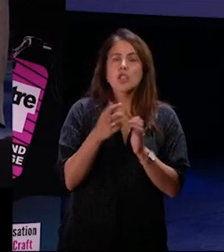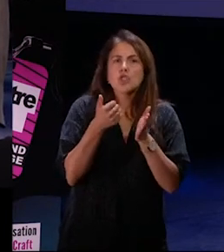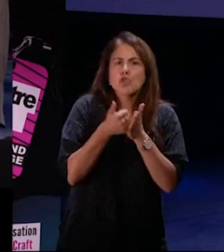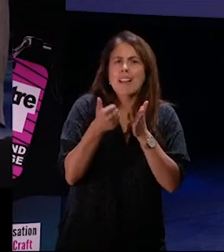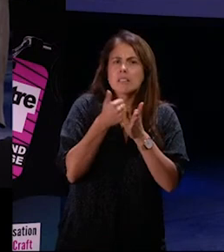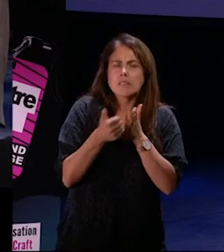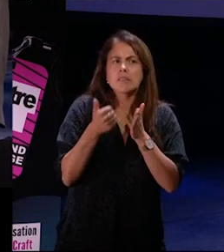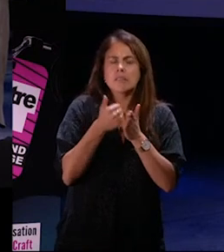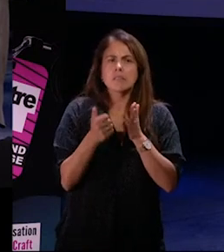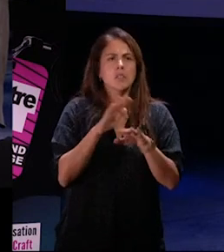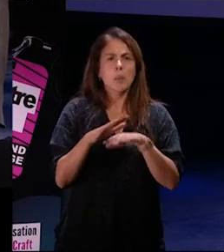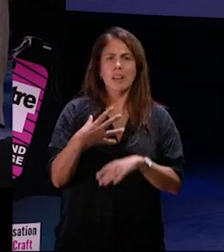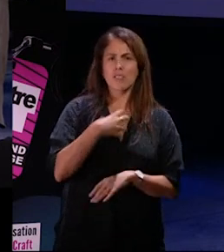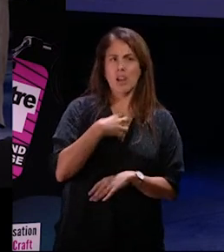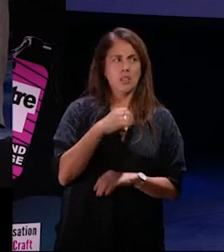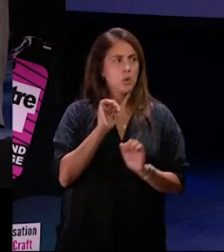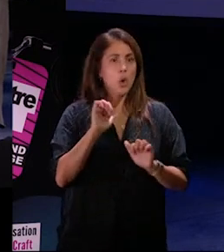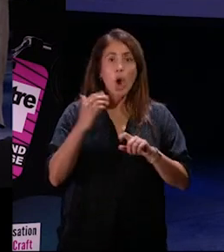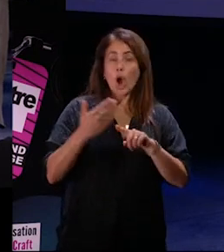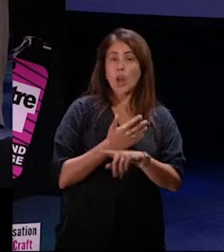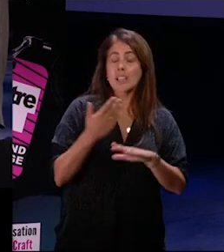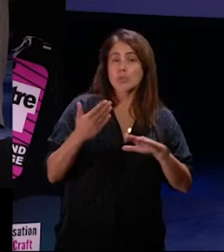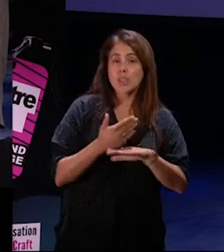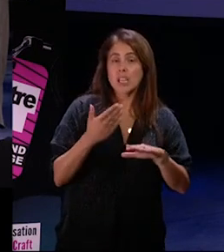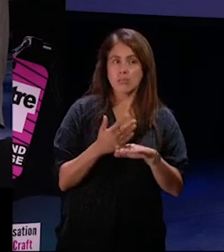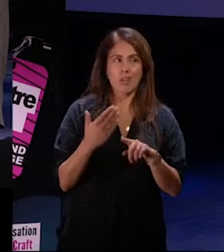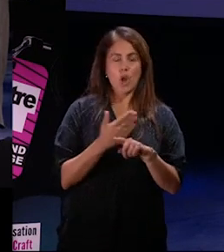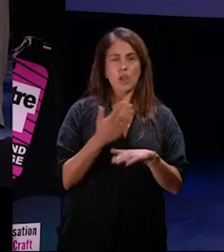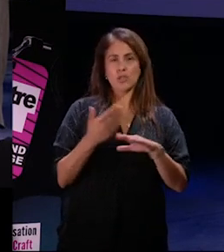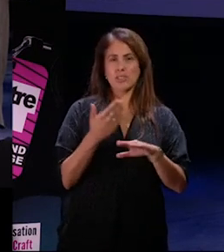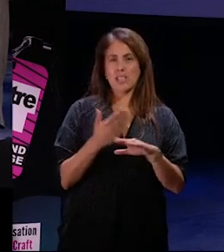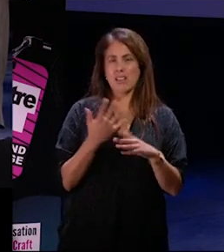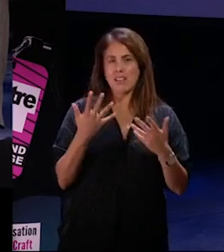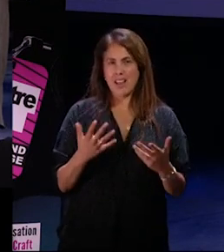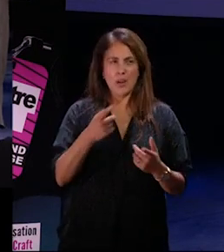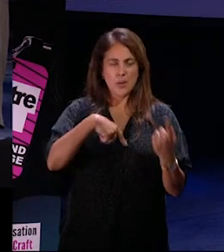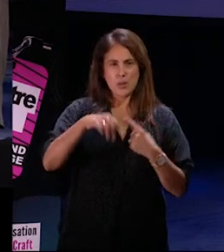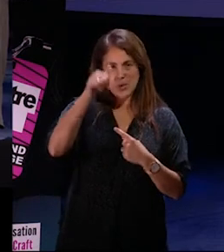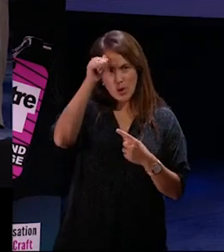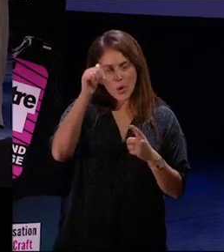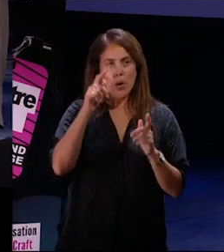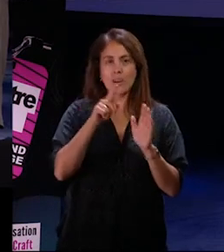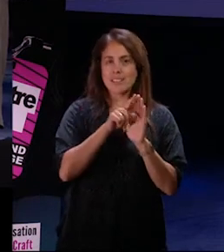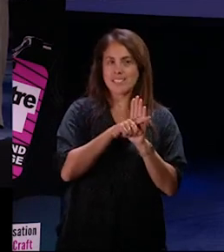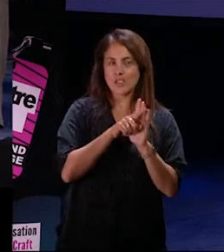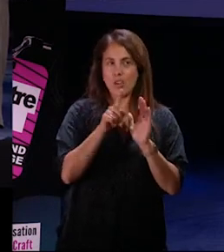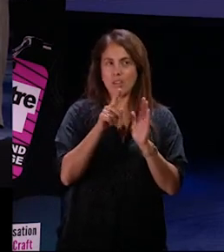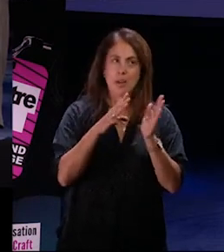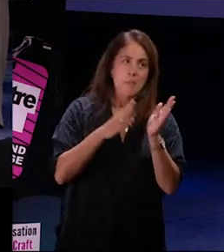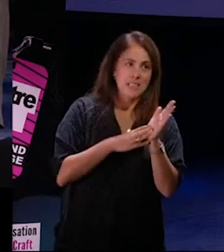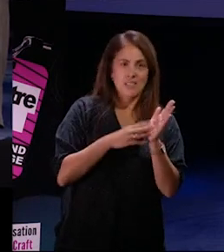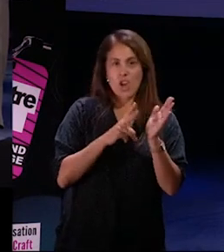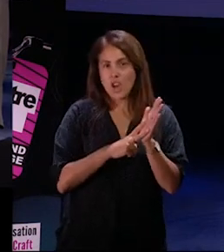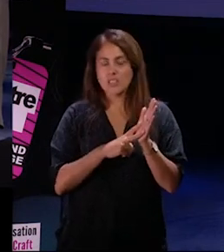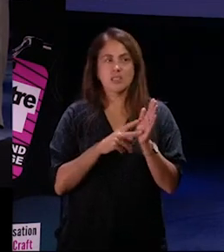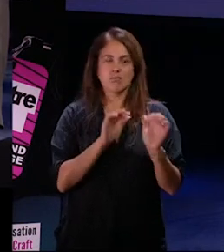mean, don't be afraid as early careers, because most early careers now know about TikTok, the metaverse, and you